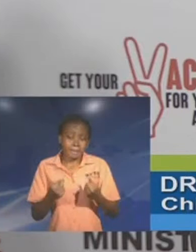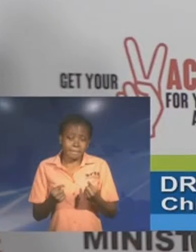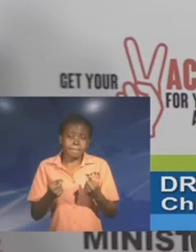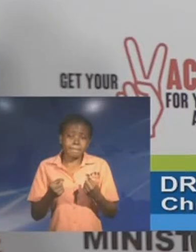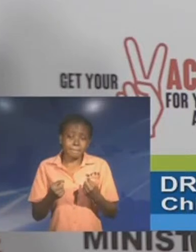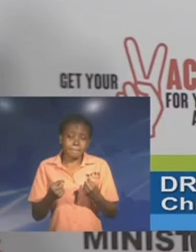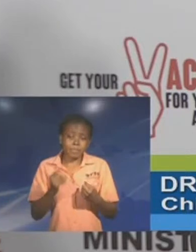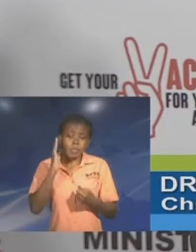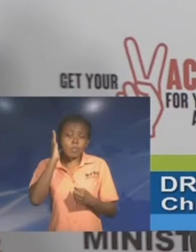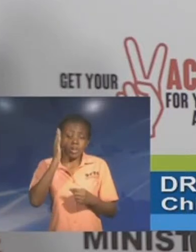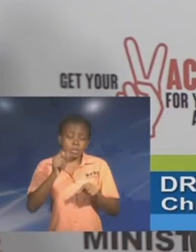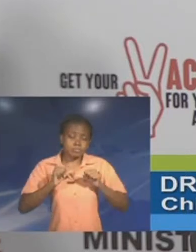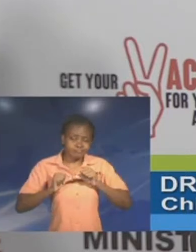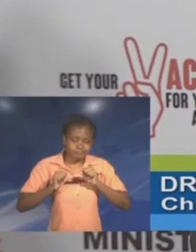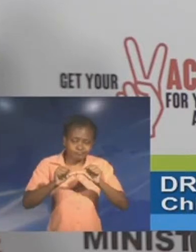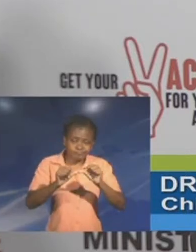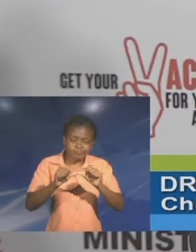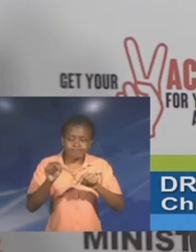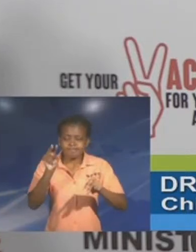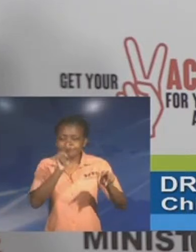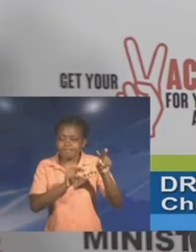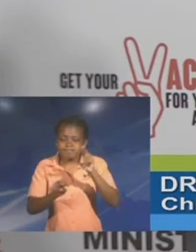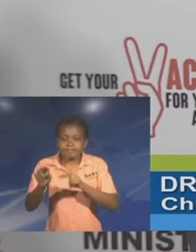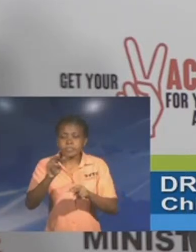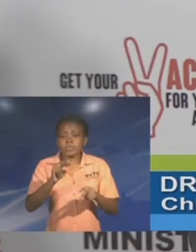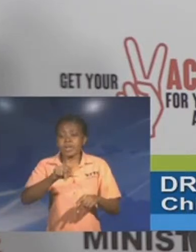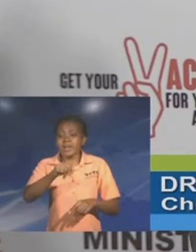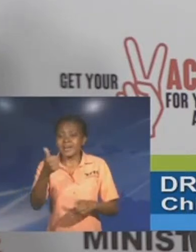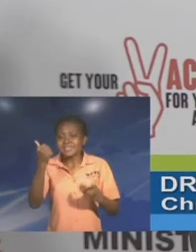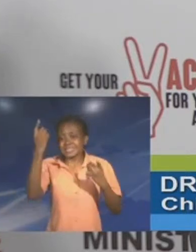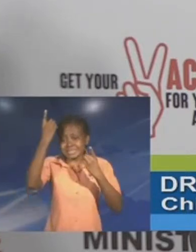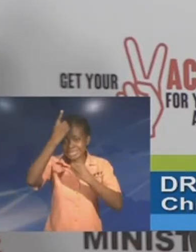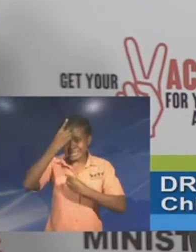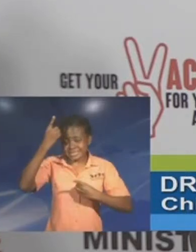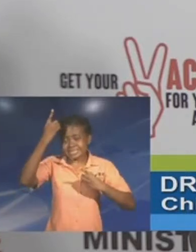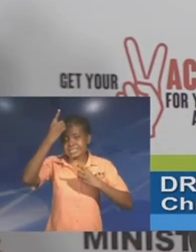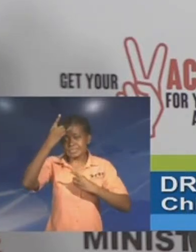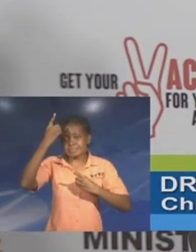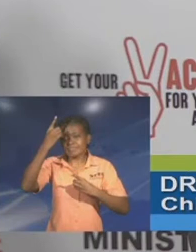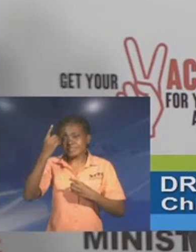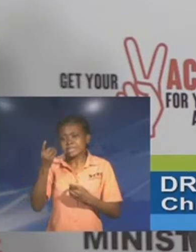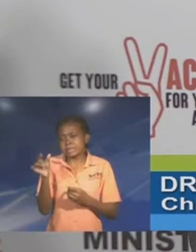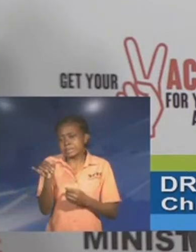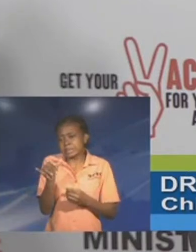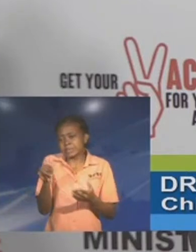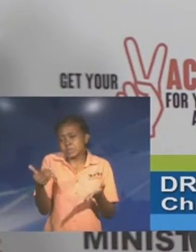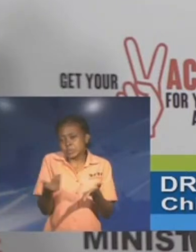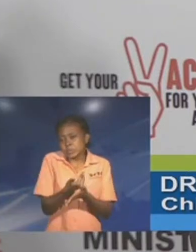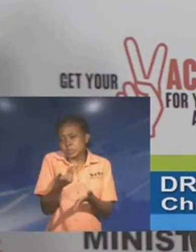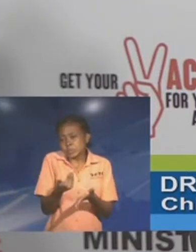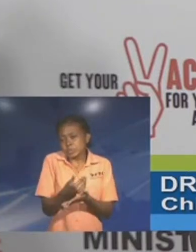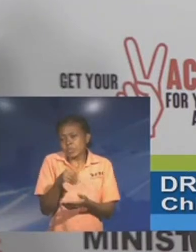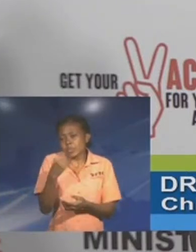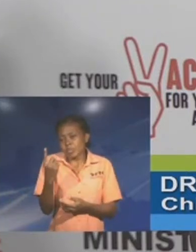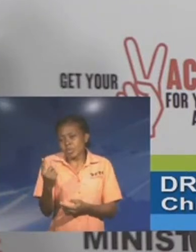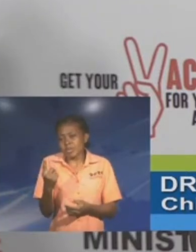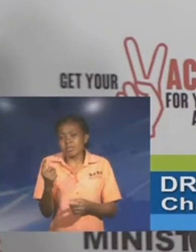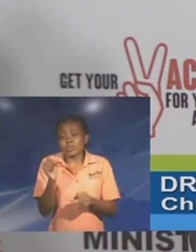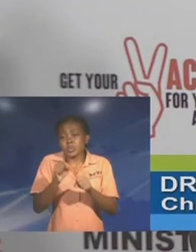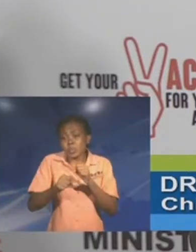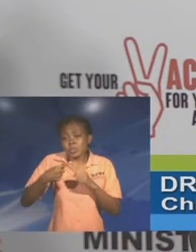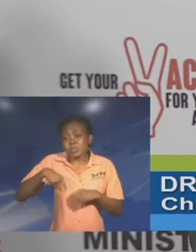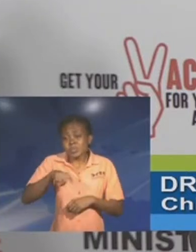to continue to look at other emergent infectious diseases, of course, like this new one that has just come up. So we continue to do through